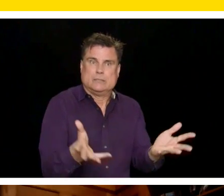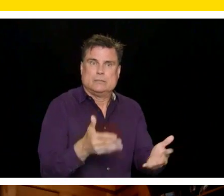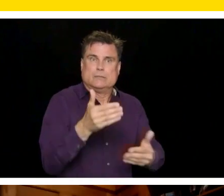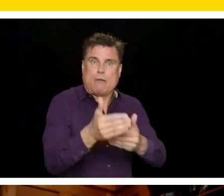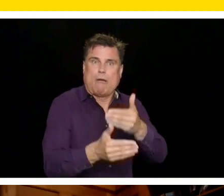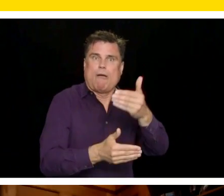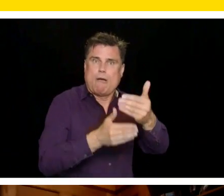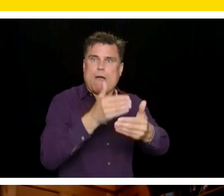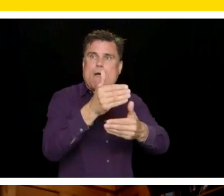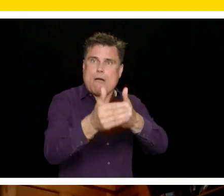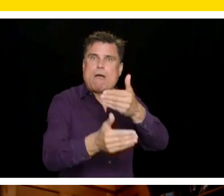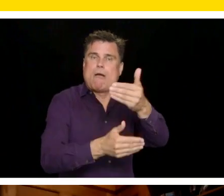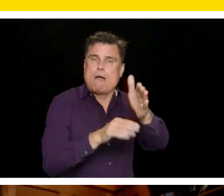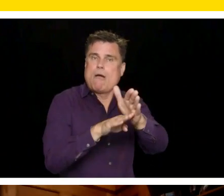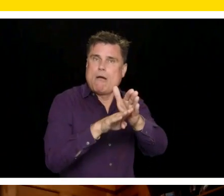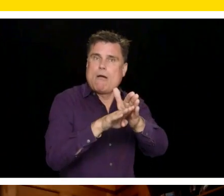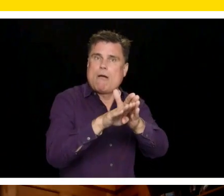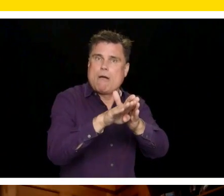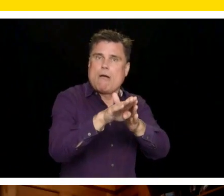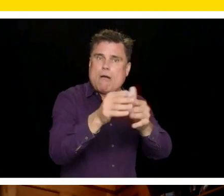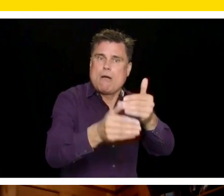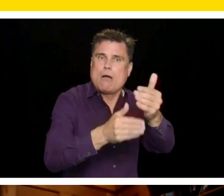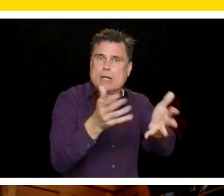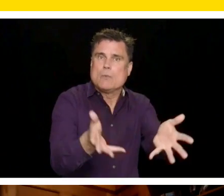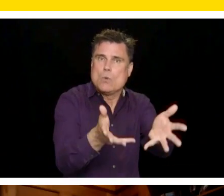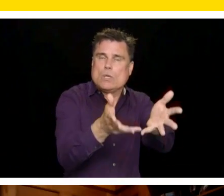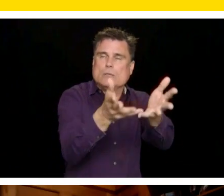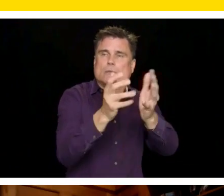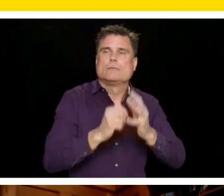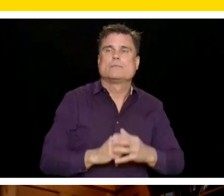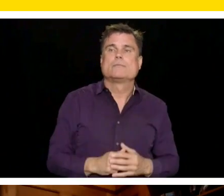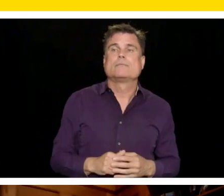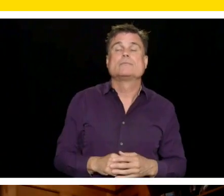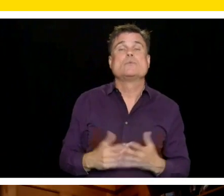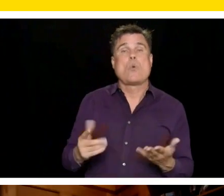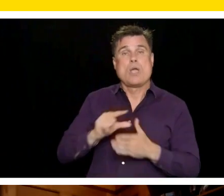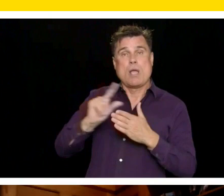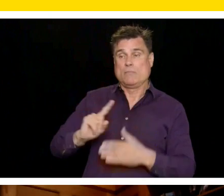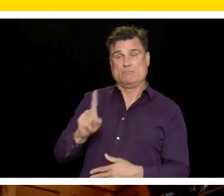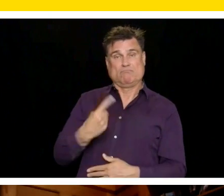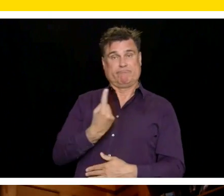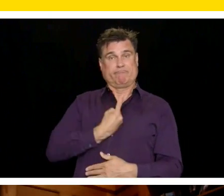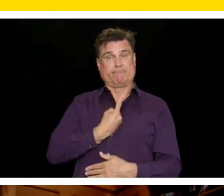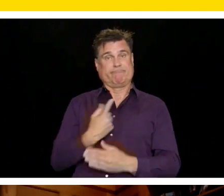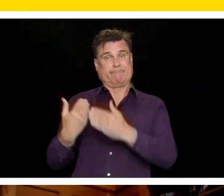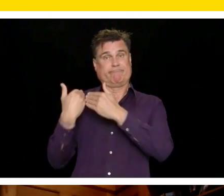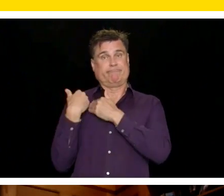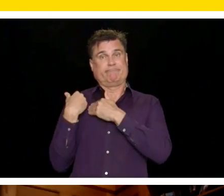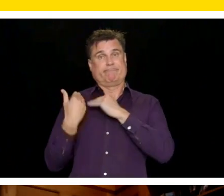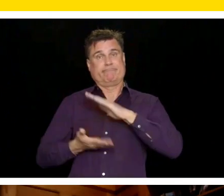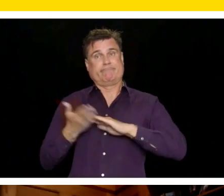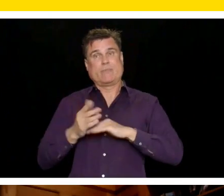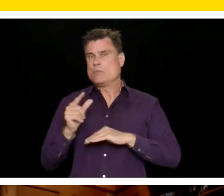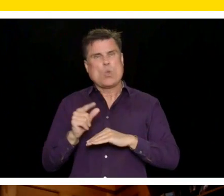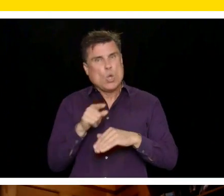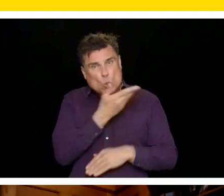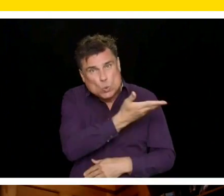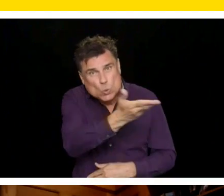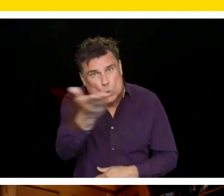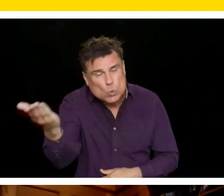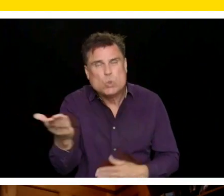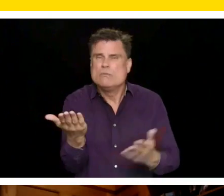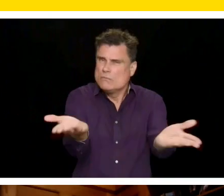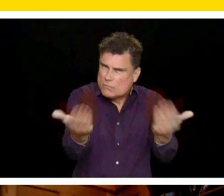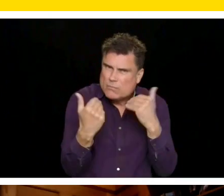engagement process, which ends July 21st. And I encourage everybody to put in their views